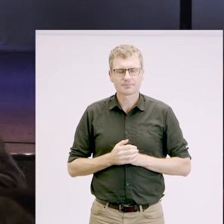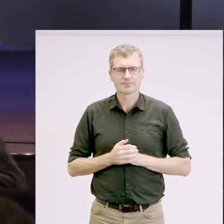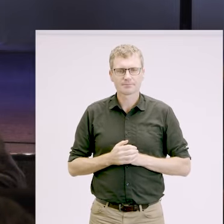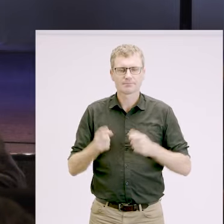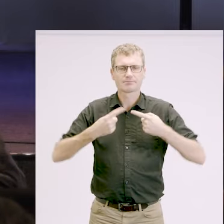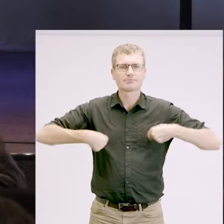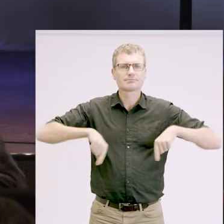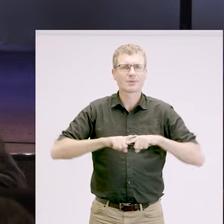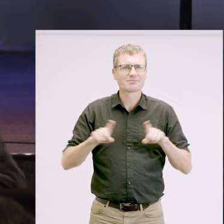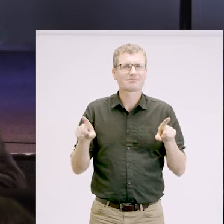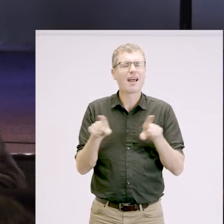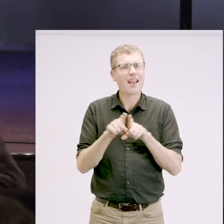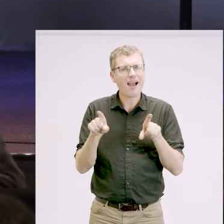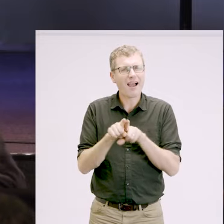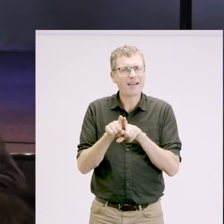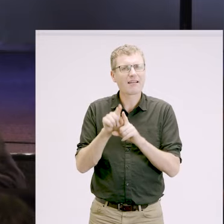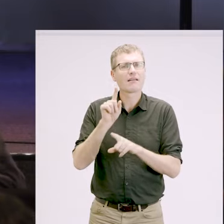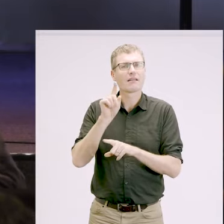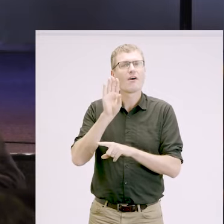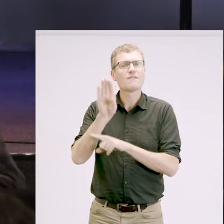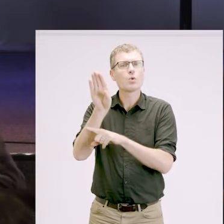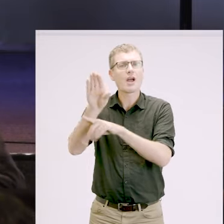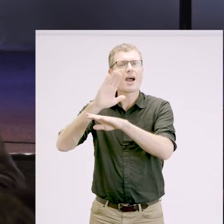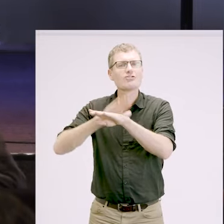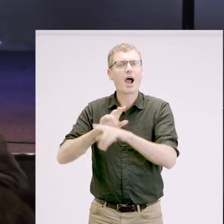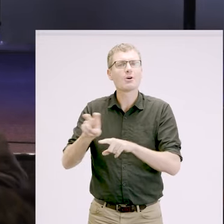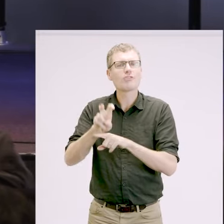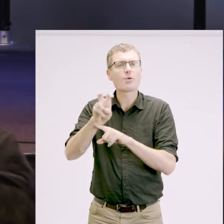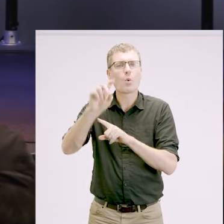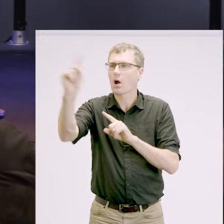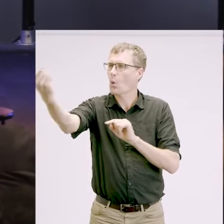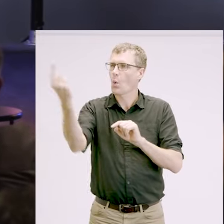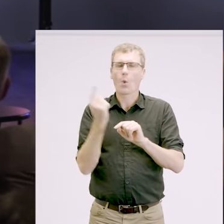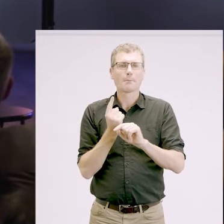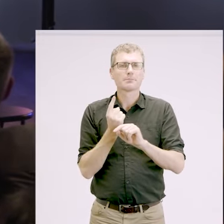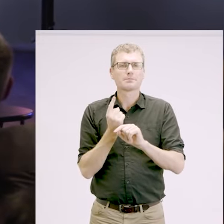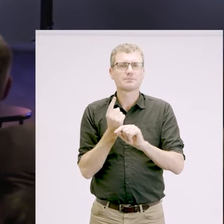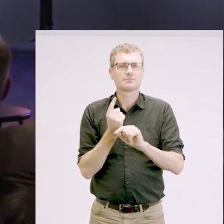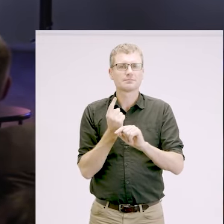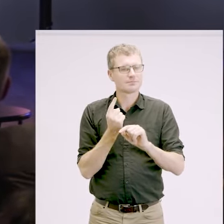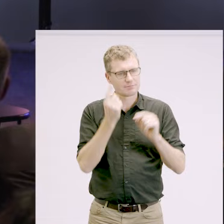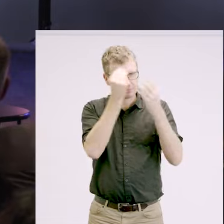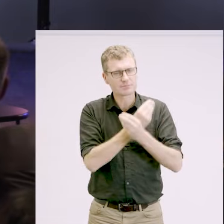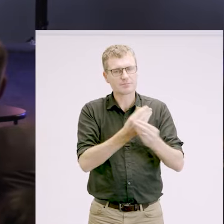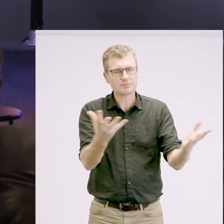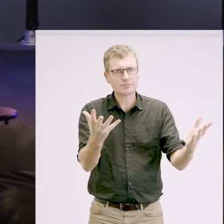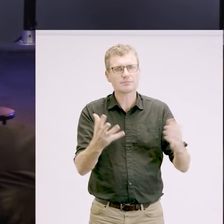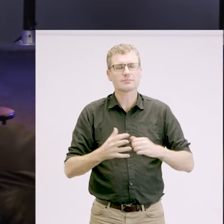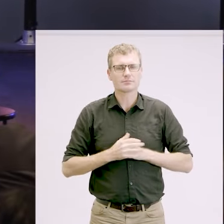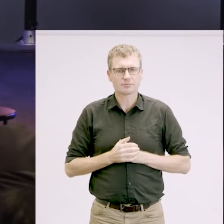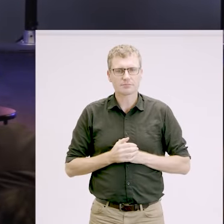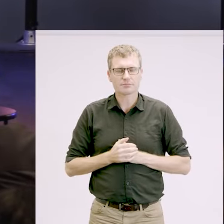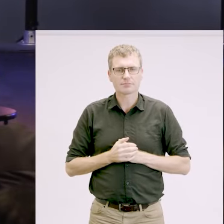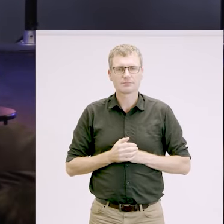way God intends is like to be a messenger from the future. Right? Imagine yourself like as an